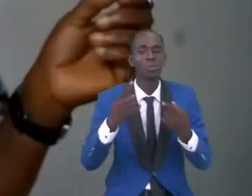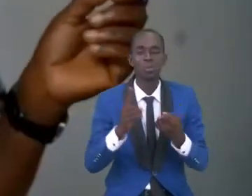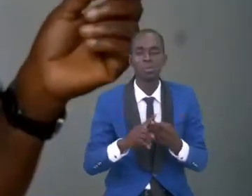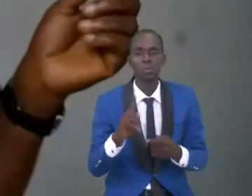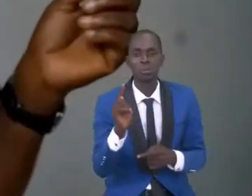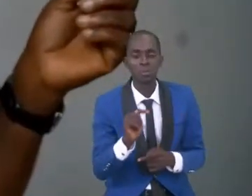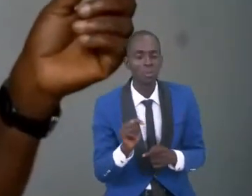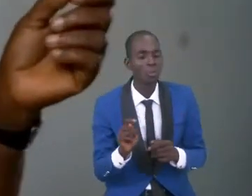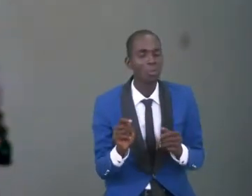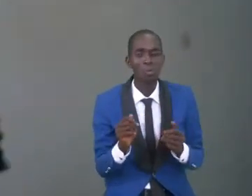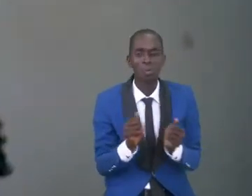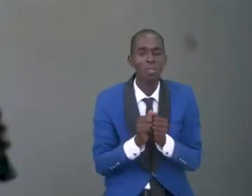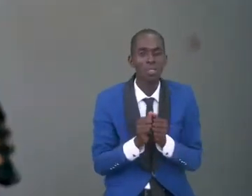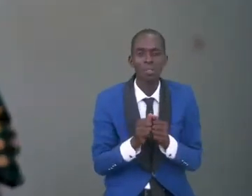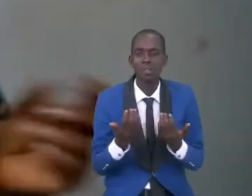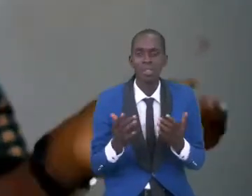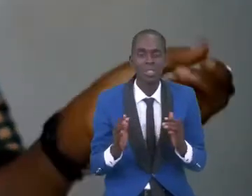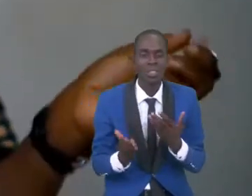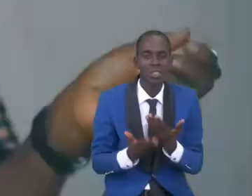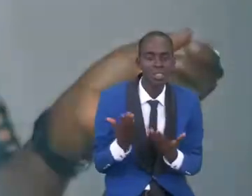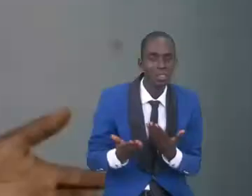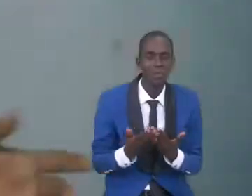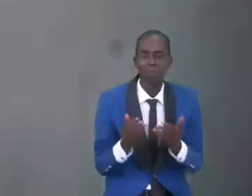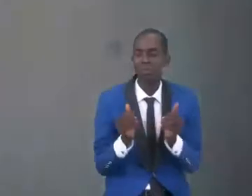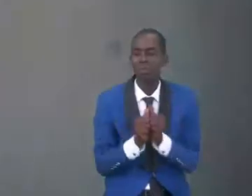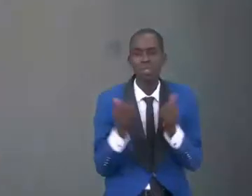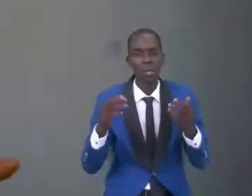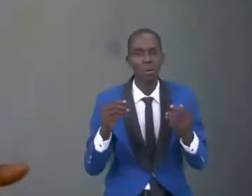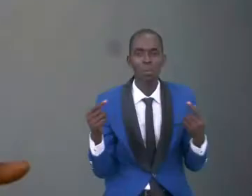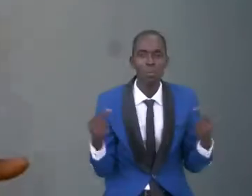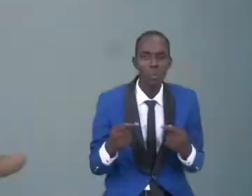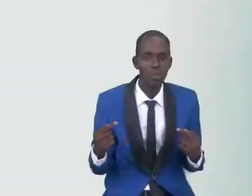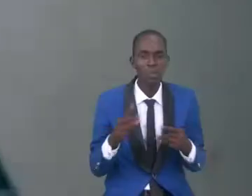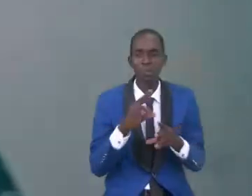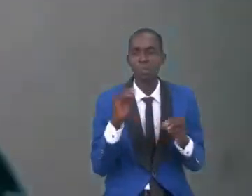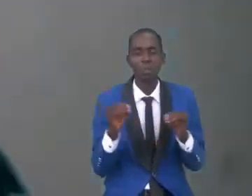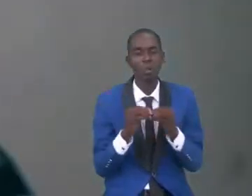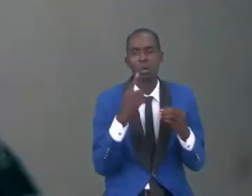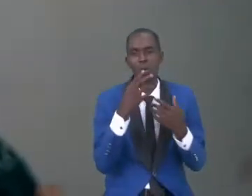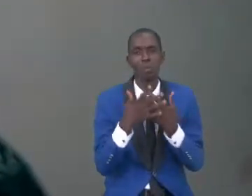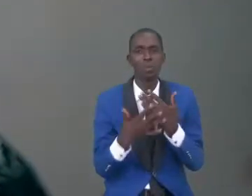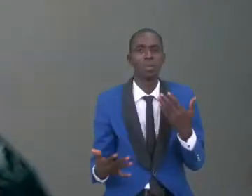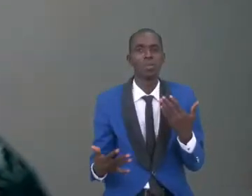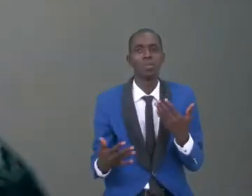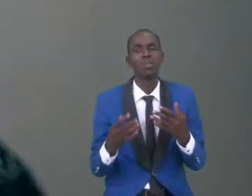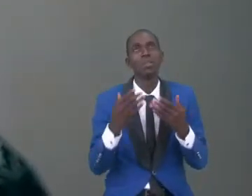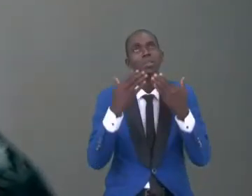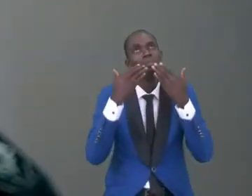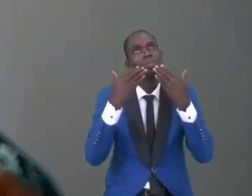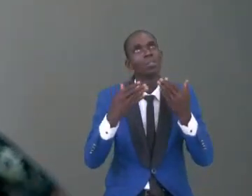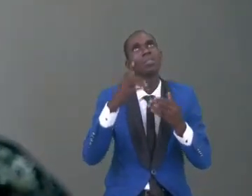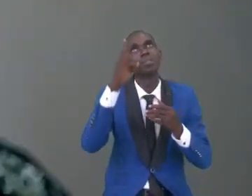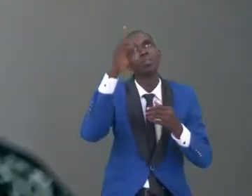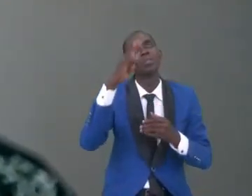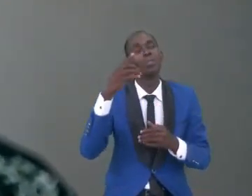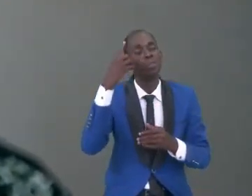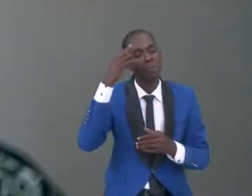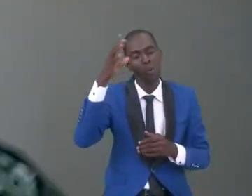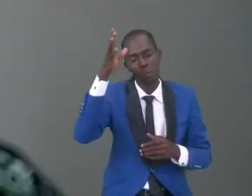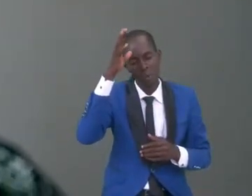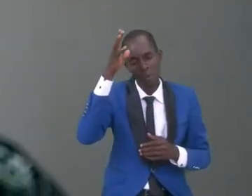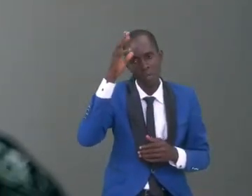freely without any pains, no more blood. I thank God for Baba